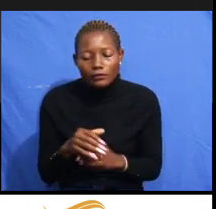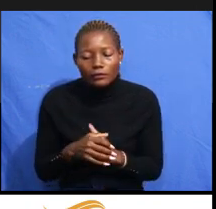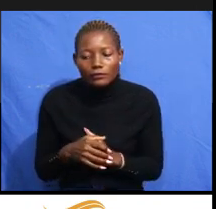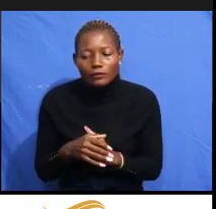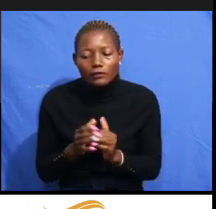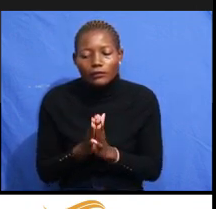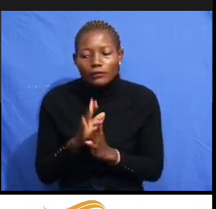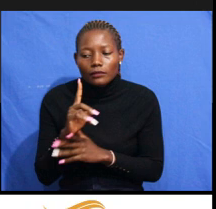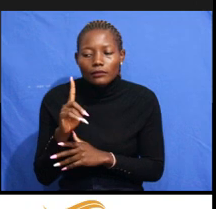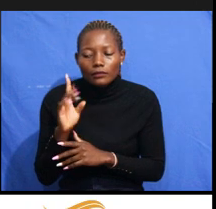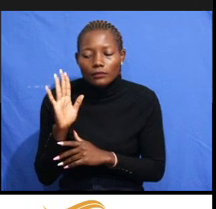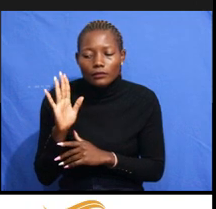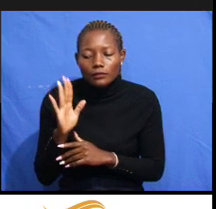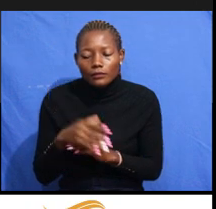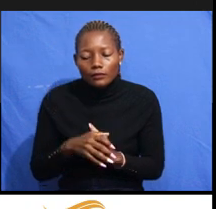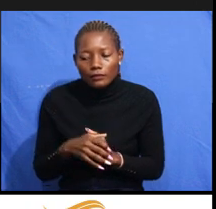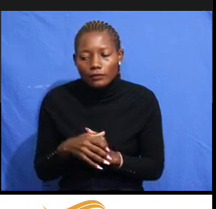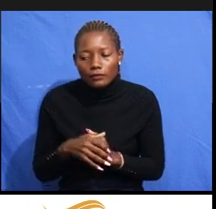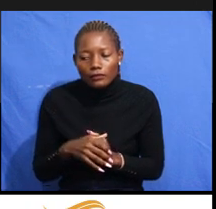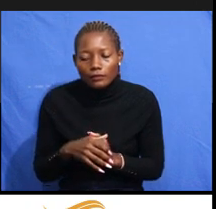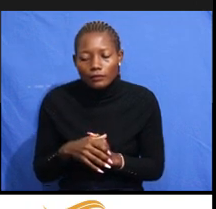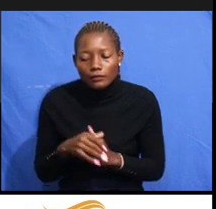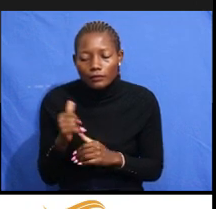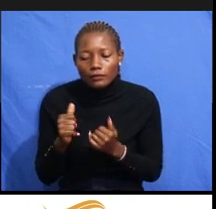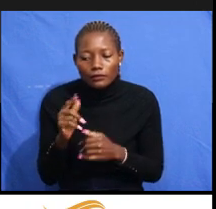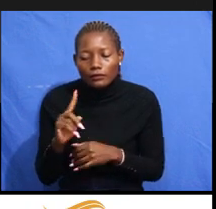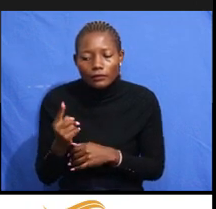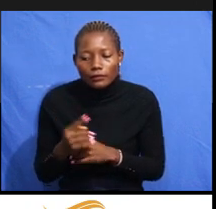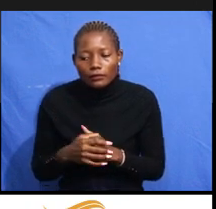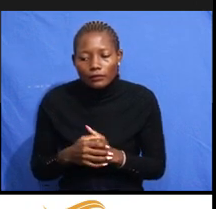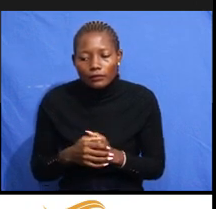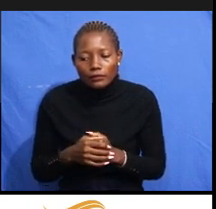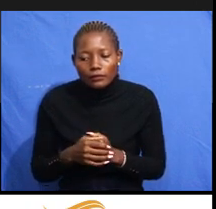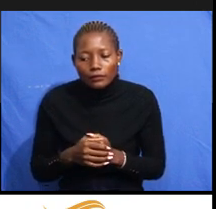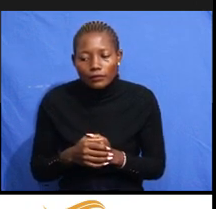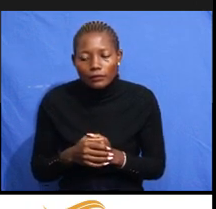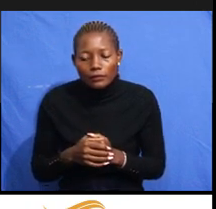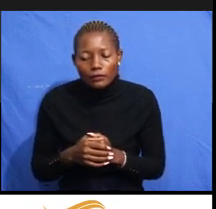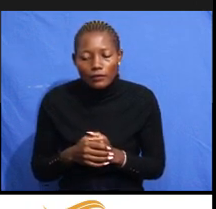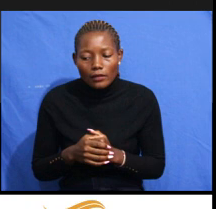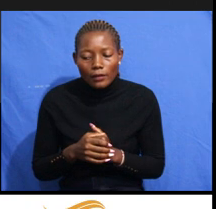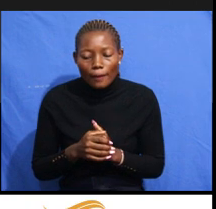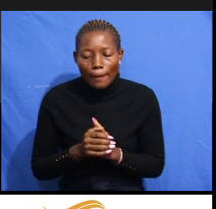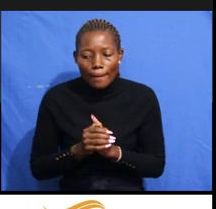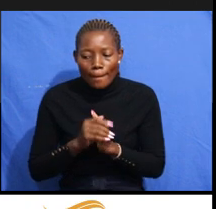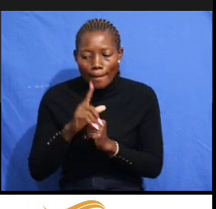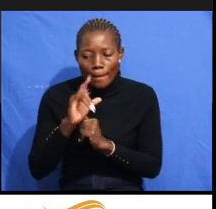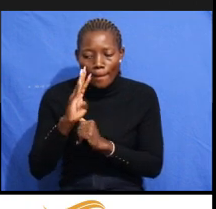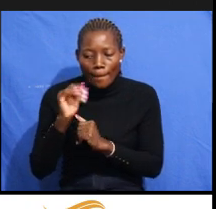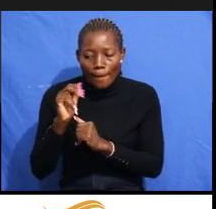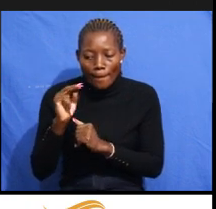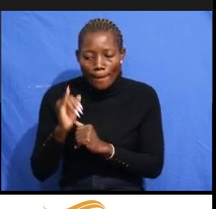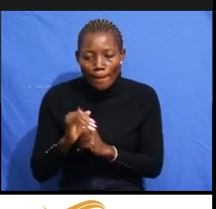one hand up, Limbani Yatani. So I don't know which one. Let's go with the one which is on the chat box, and then we can have Limbani come in.